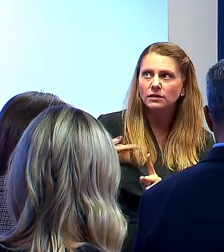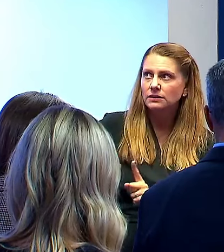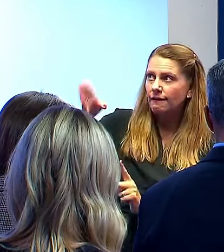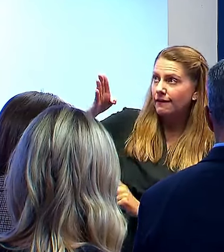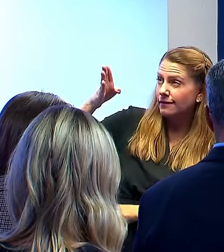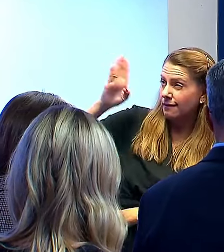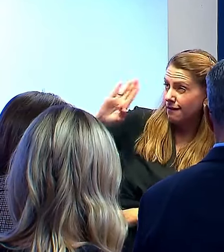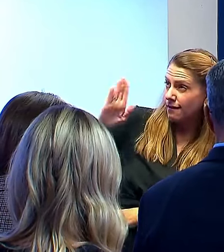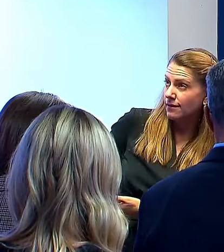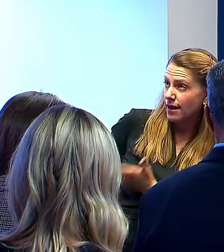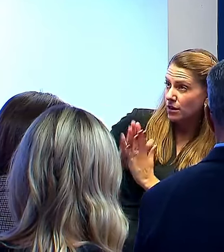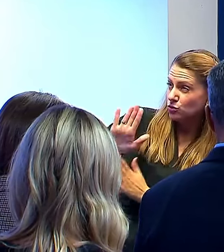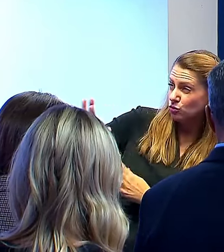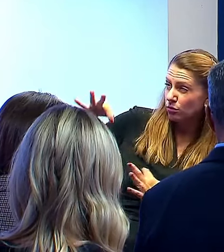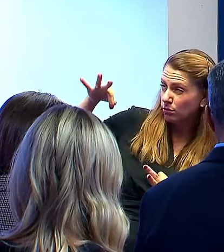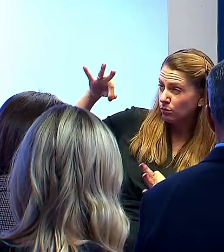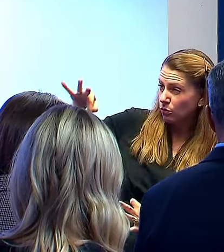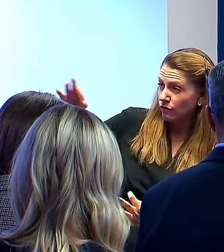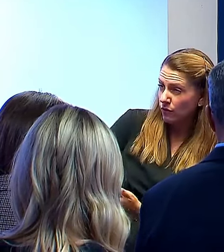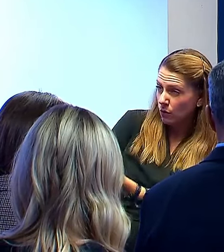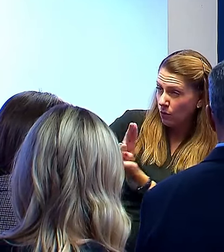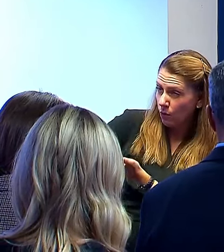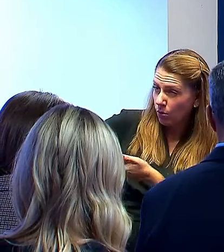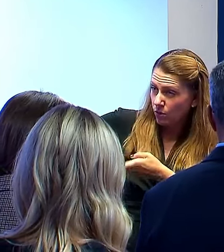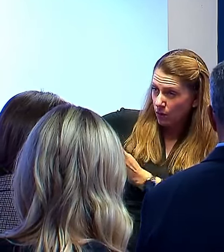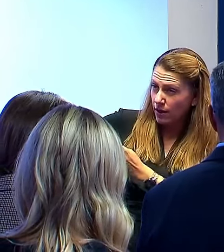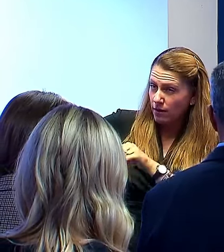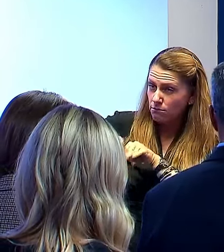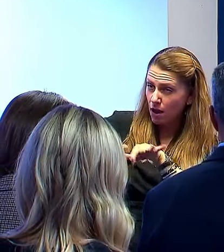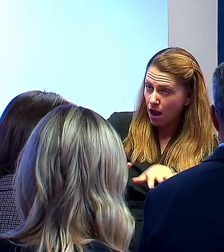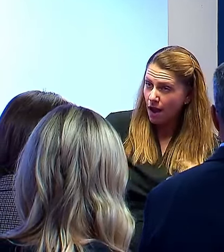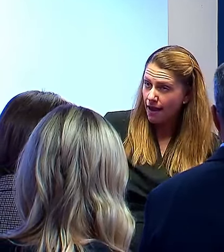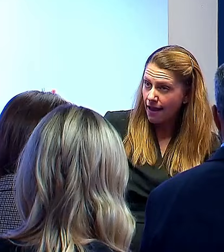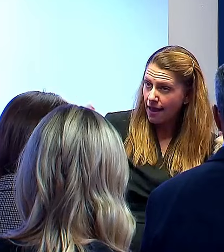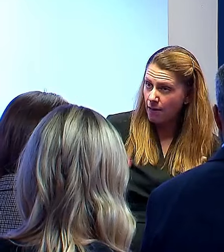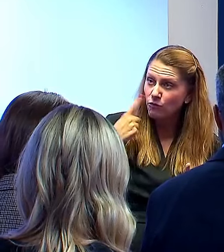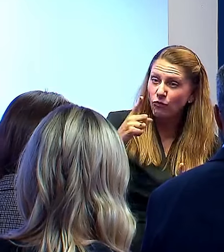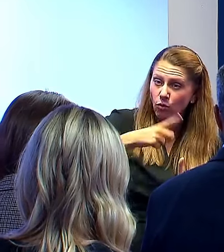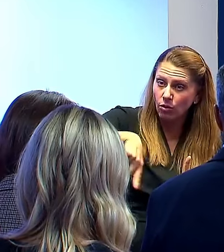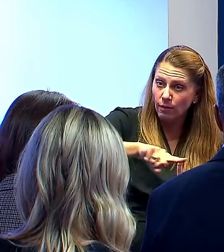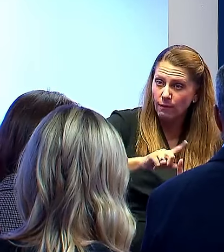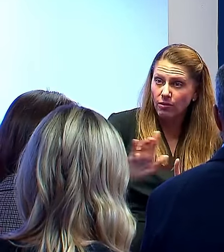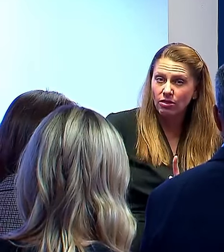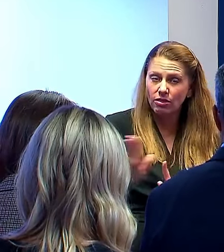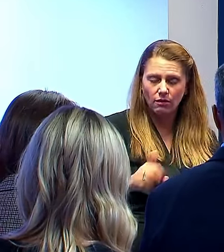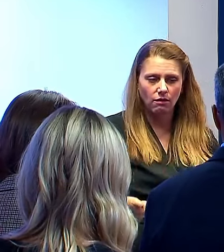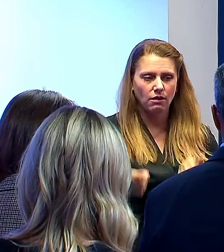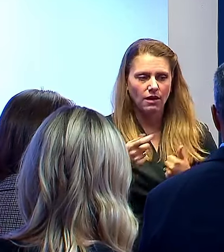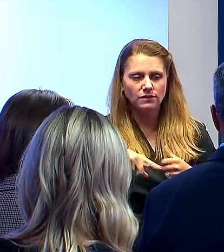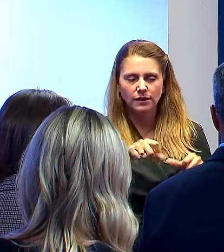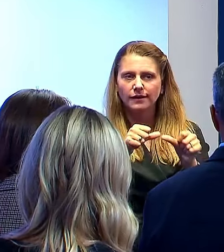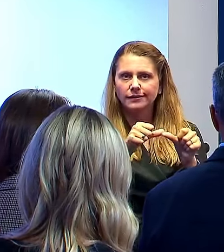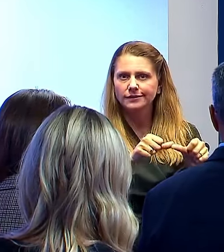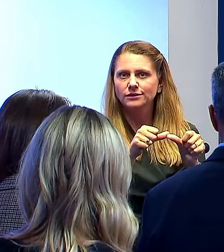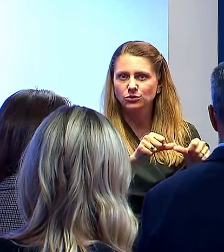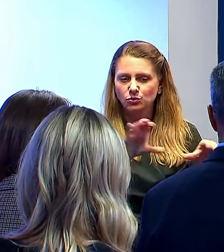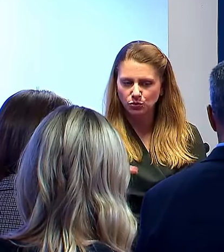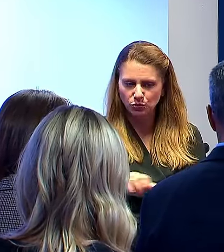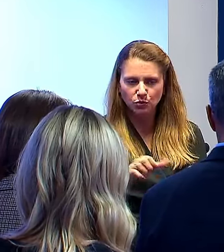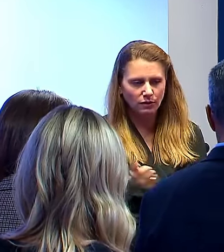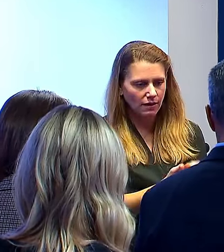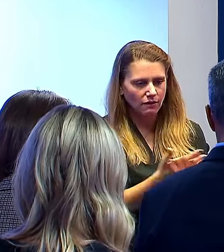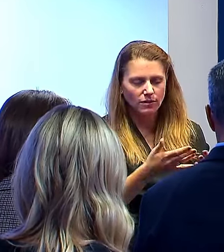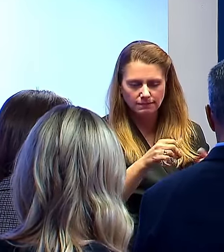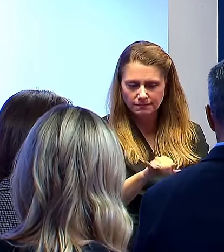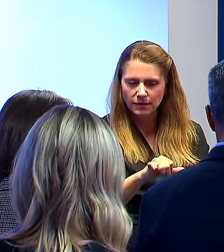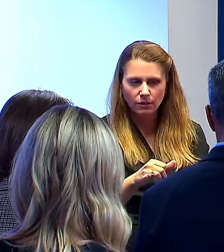way and will be done in their lives as they continue in doing what led them to this